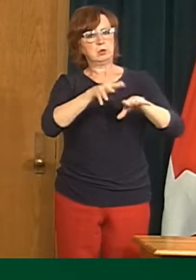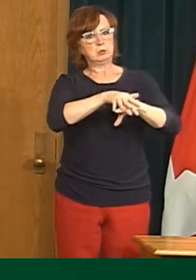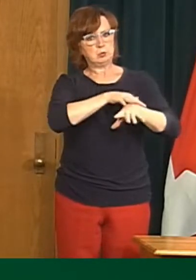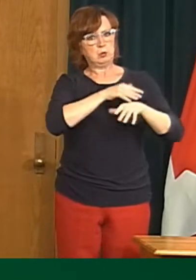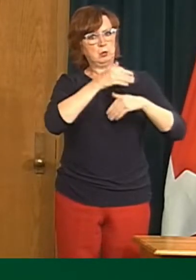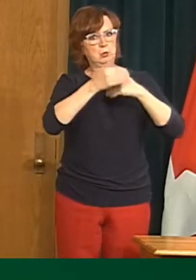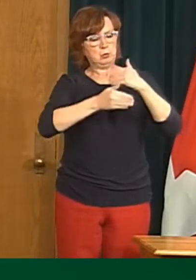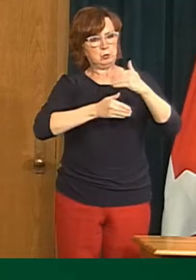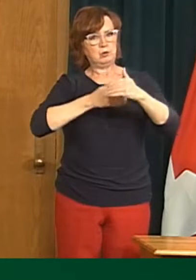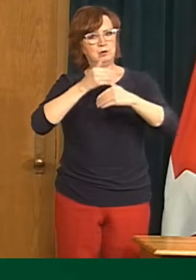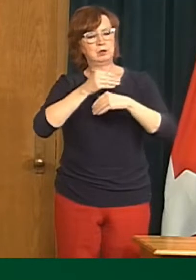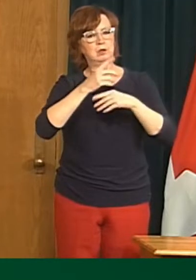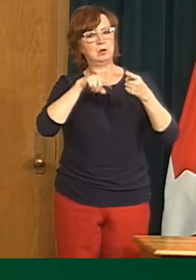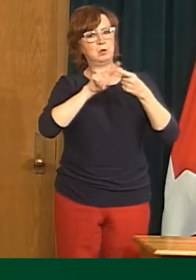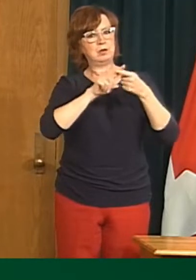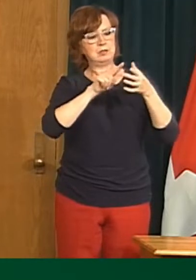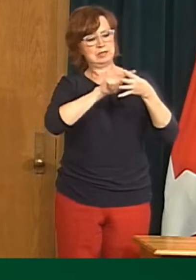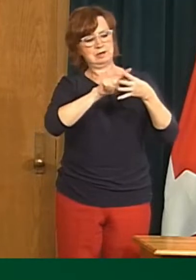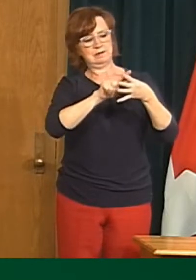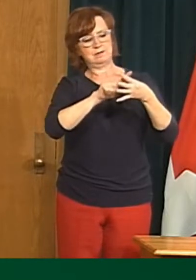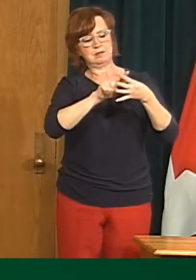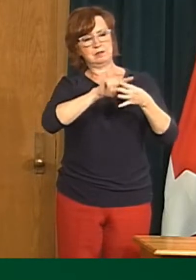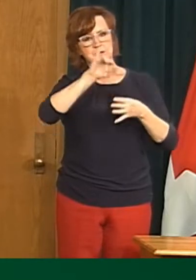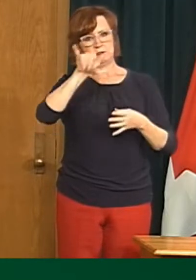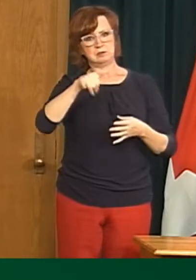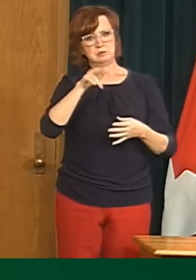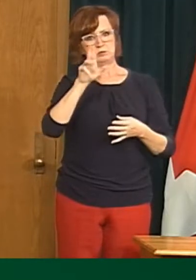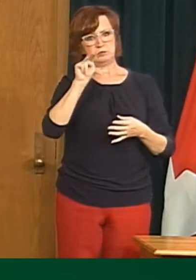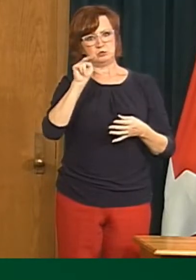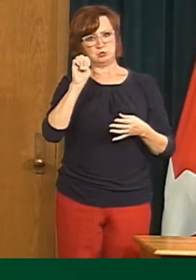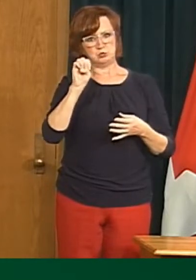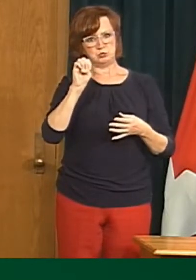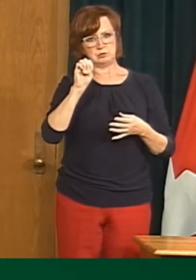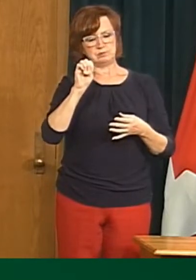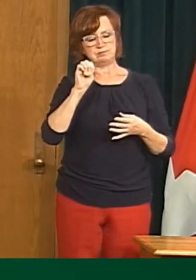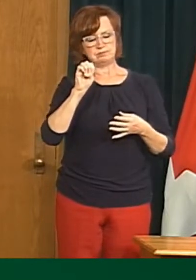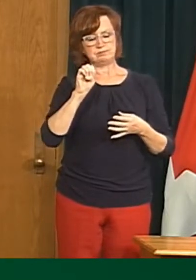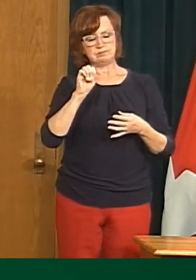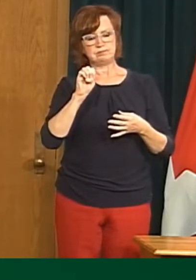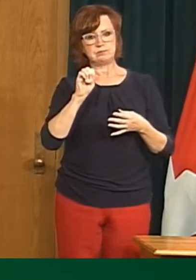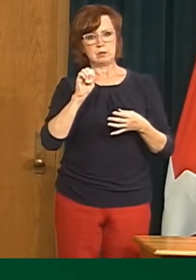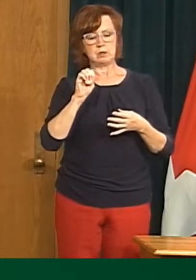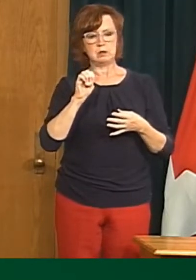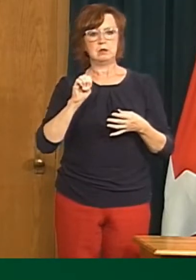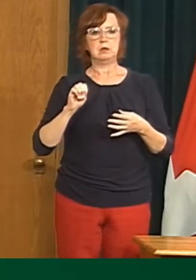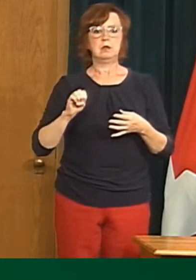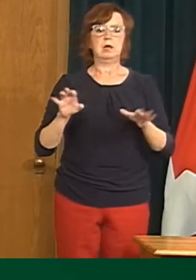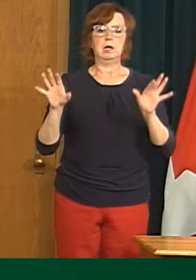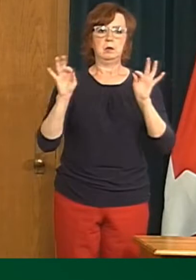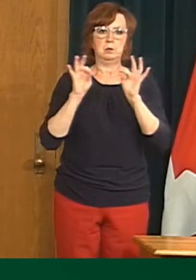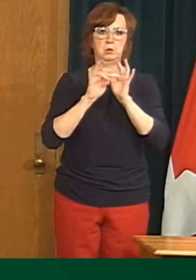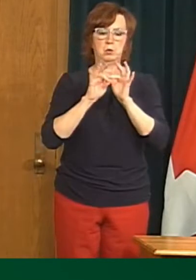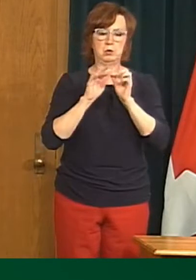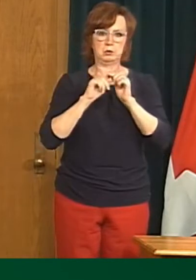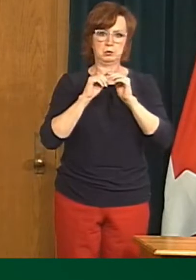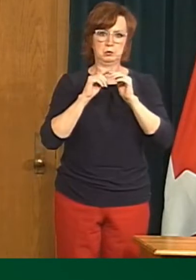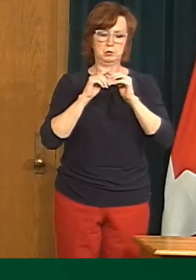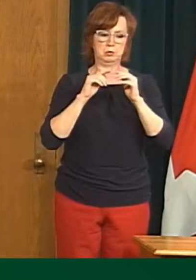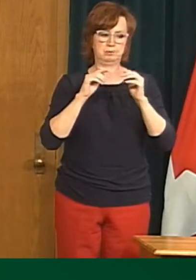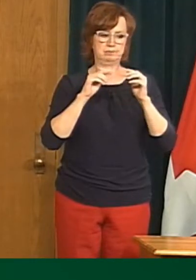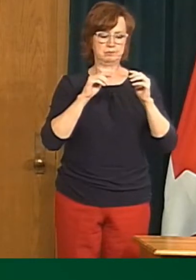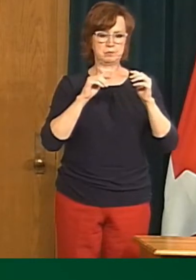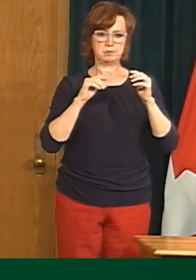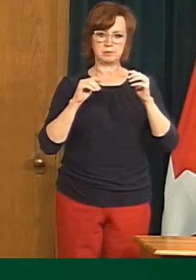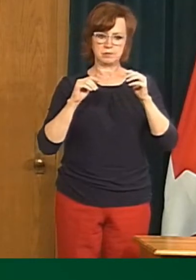month. So we hope to see that lift some of the restrictions to go beyond compassionate care, which is where we are today, but